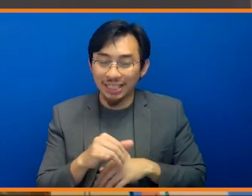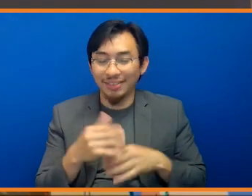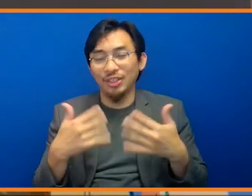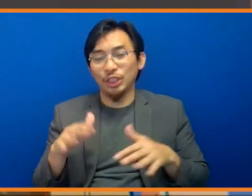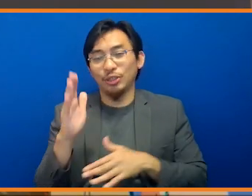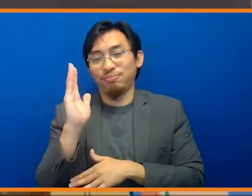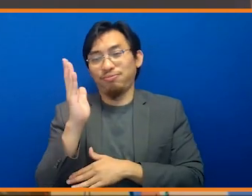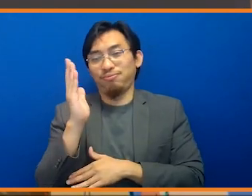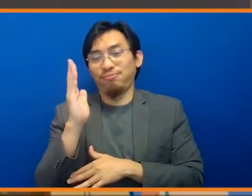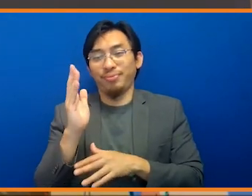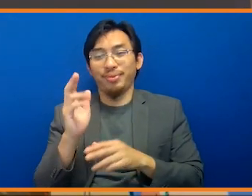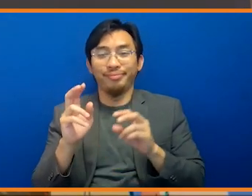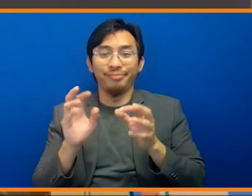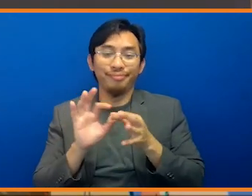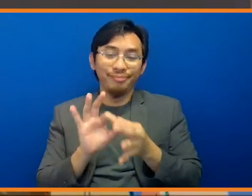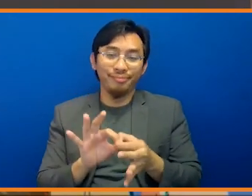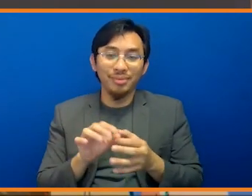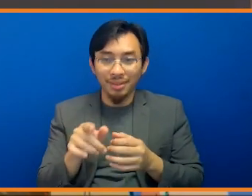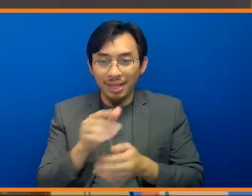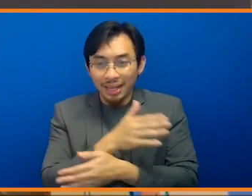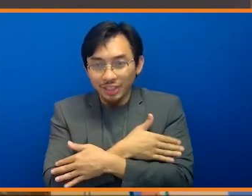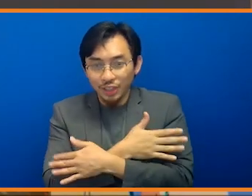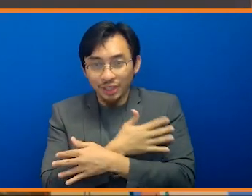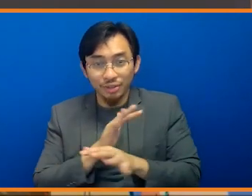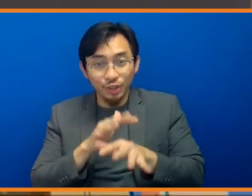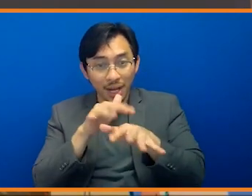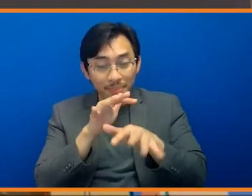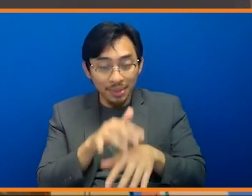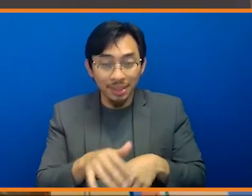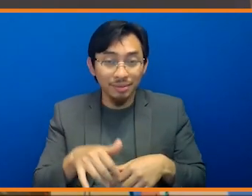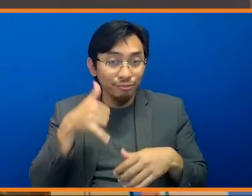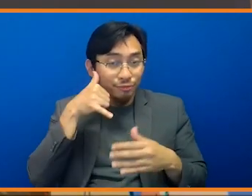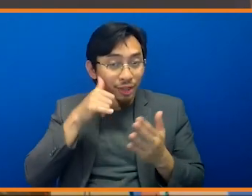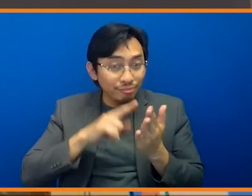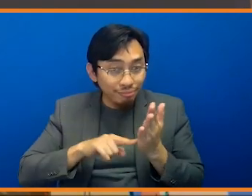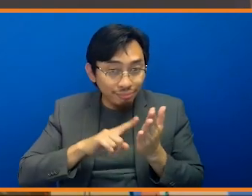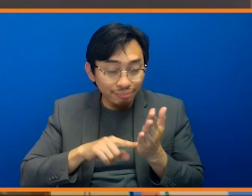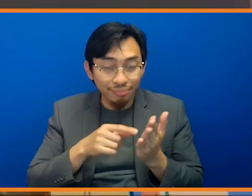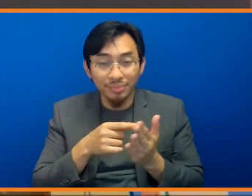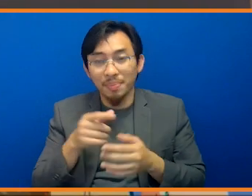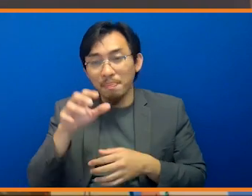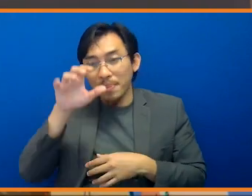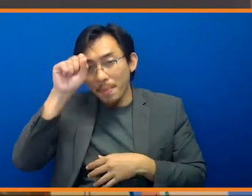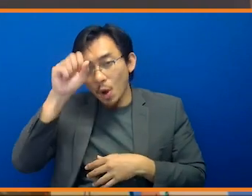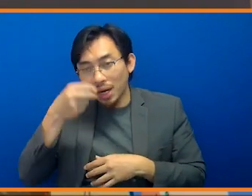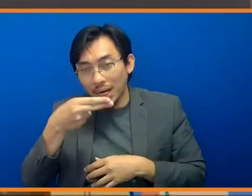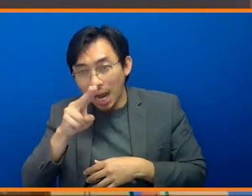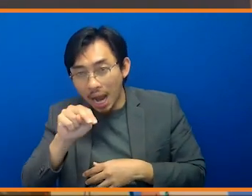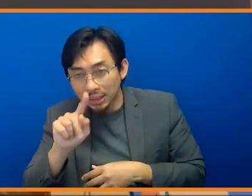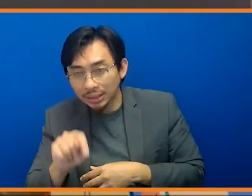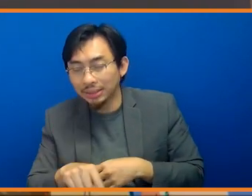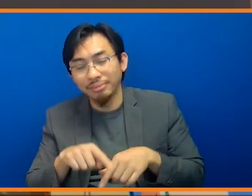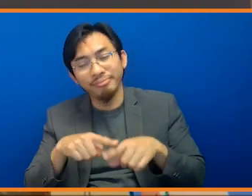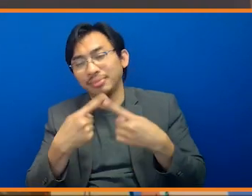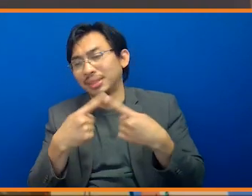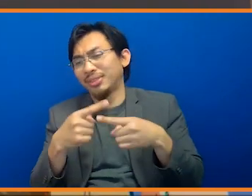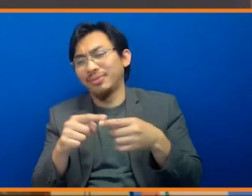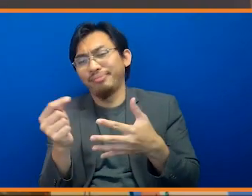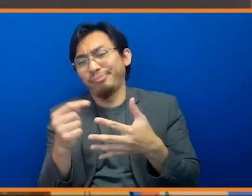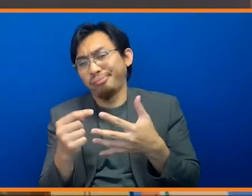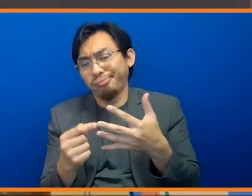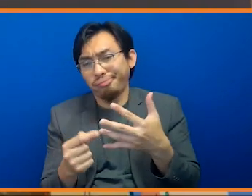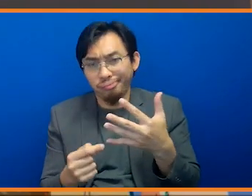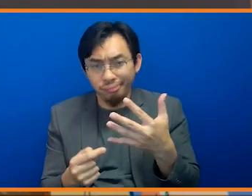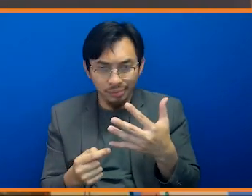presented for us about Aceh Tsunami Mobile Museum, Memory Hunt, and many things related to